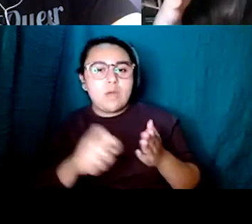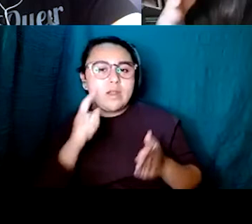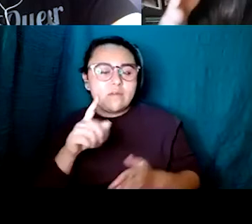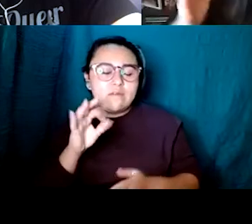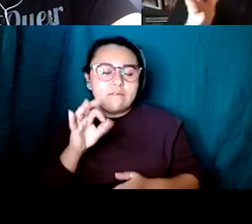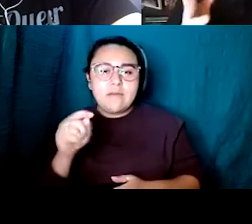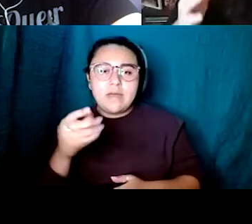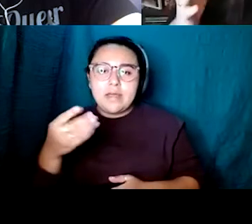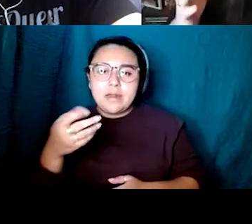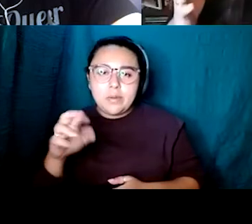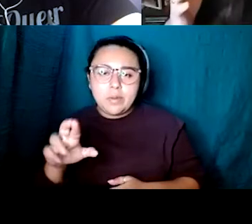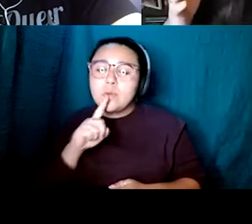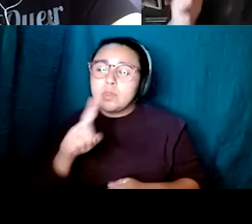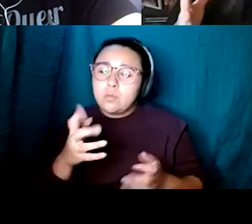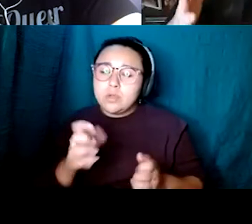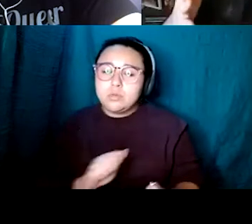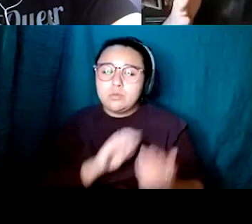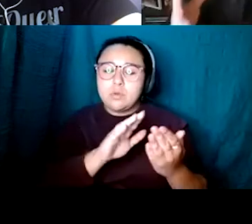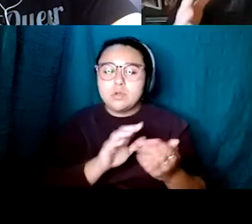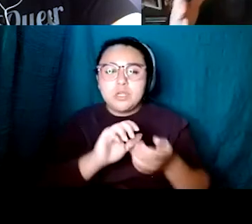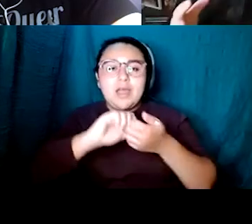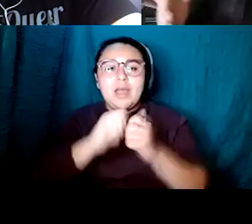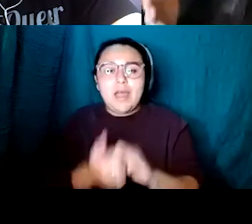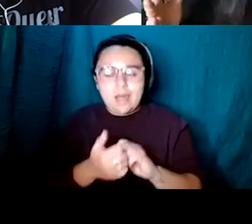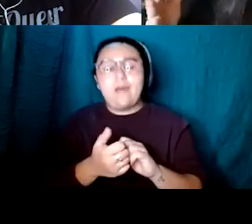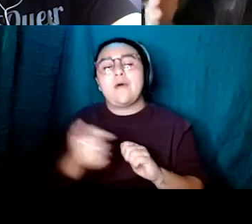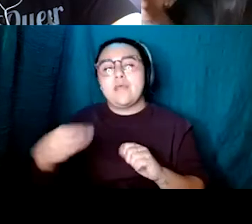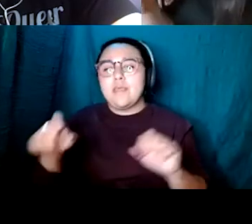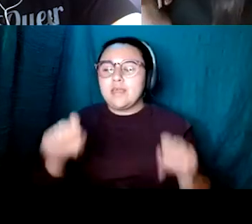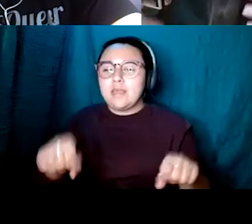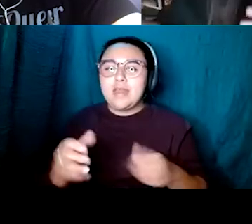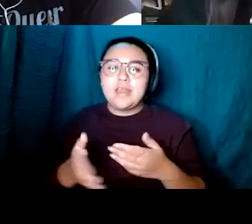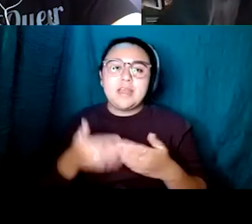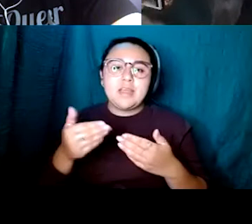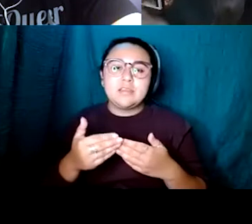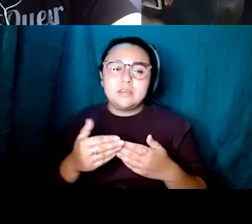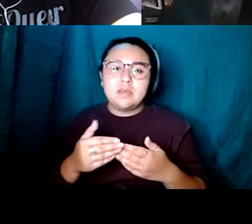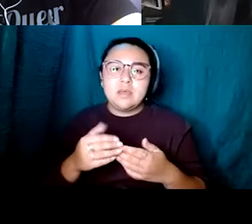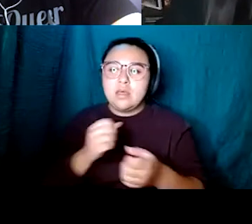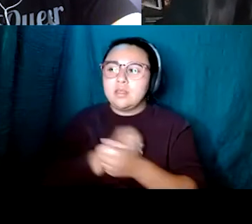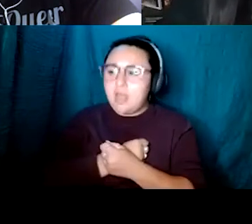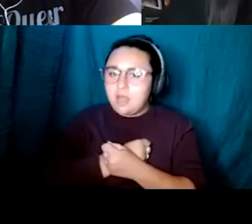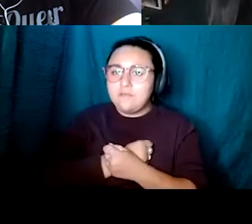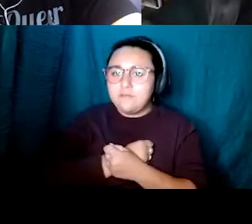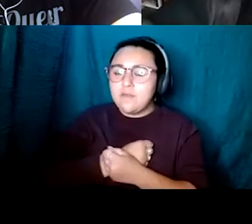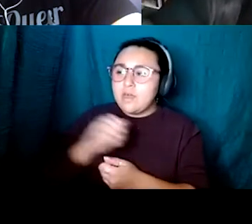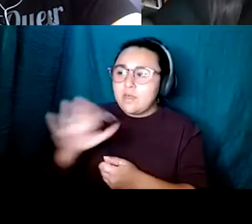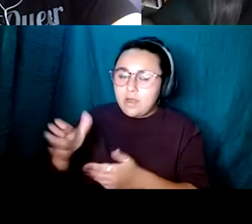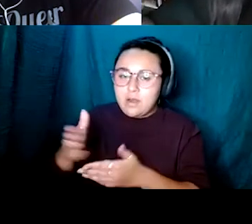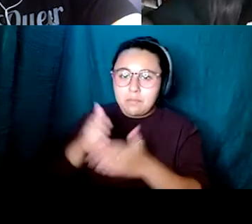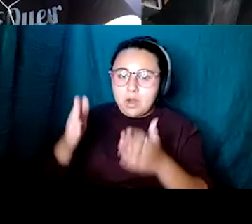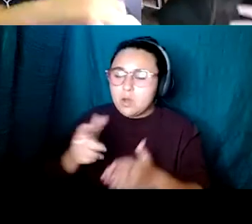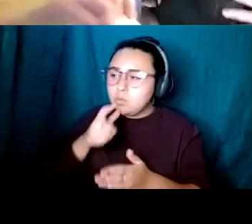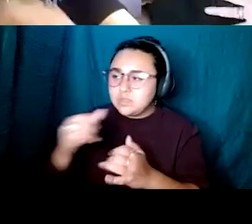to really approach how is it that they can so easily love their partner who is also fat and queer,